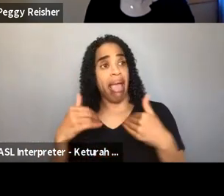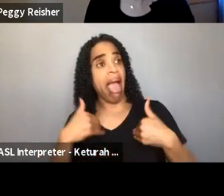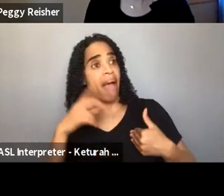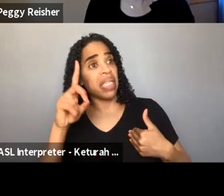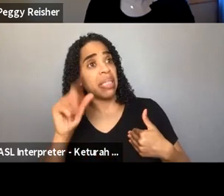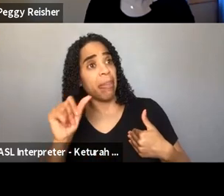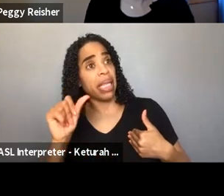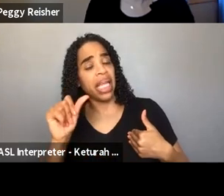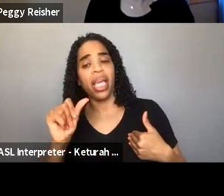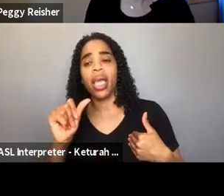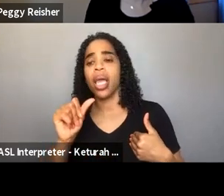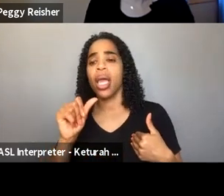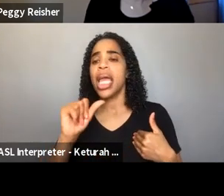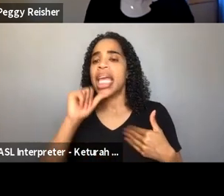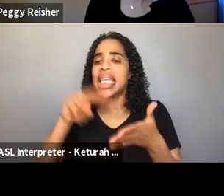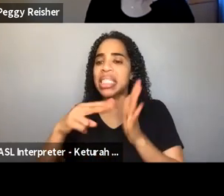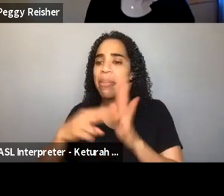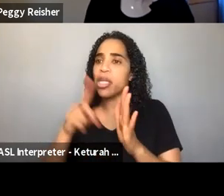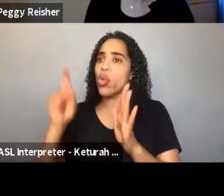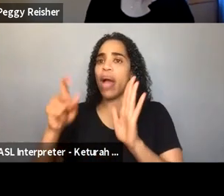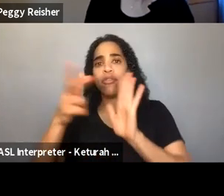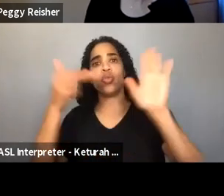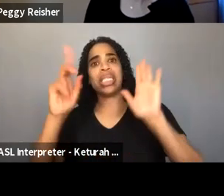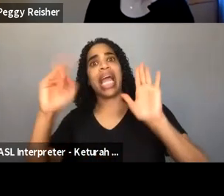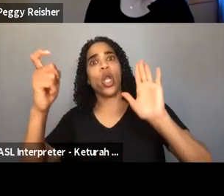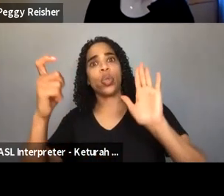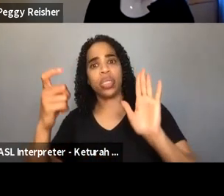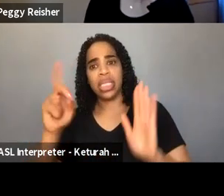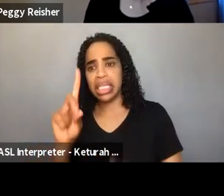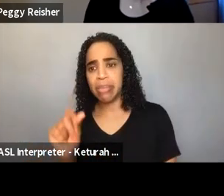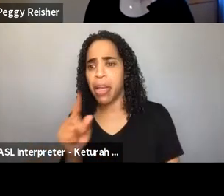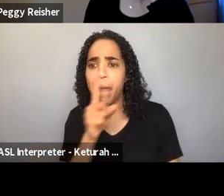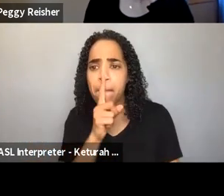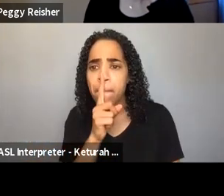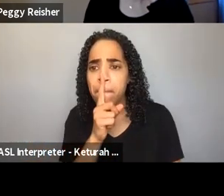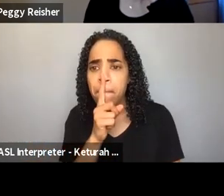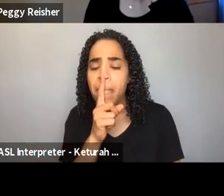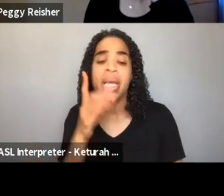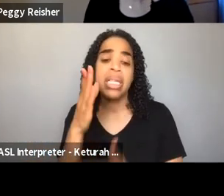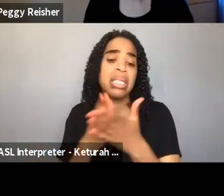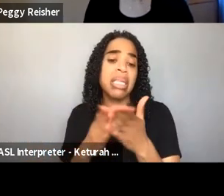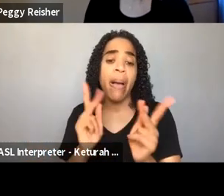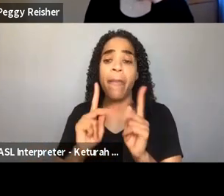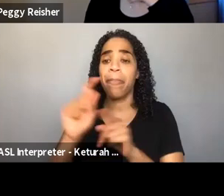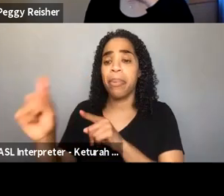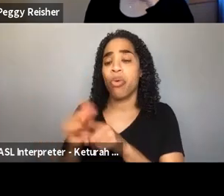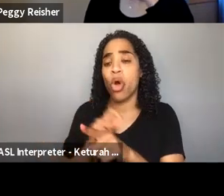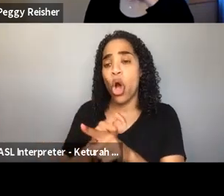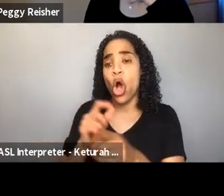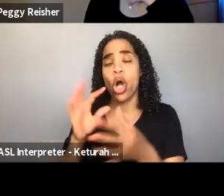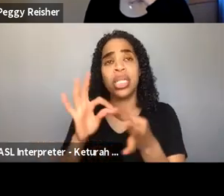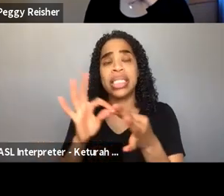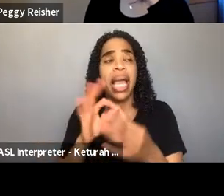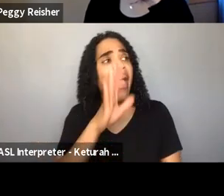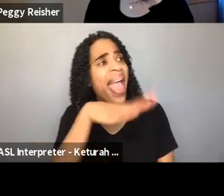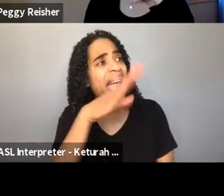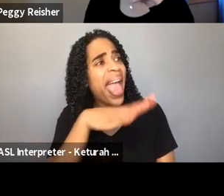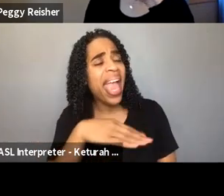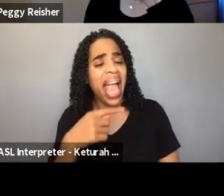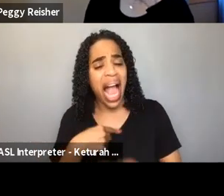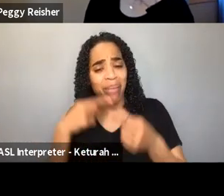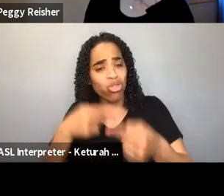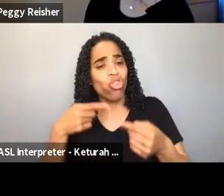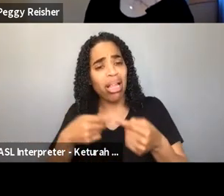with a disability that's been verified. I have individuals that will call and say, you know, I have trouble getting in and out of